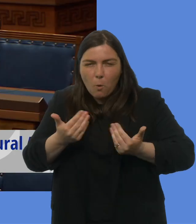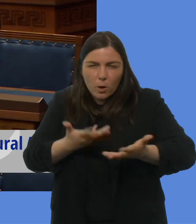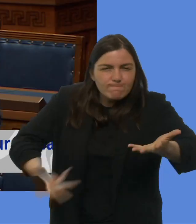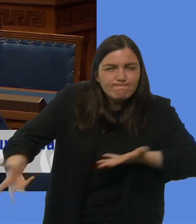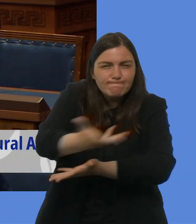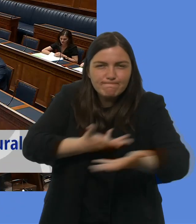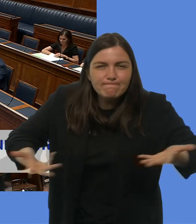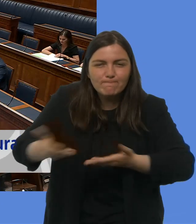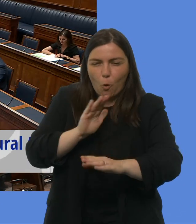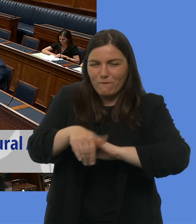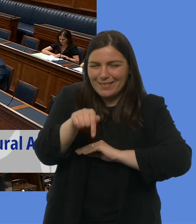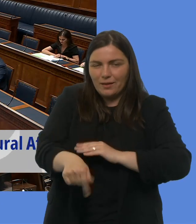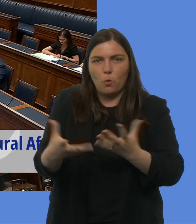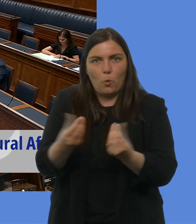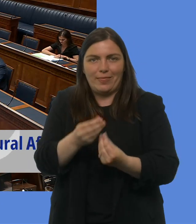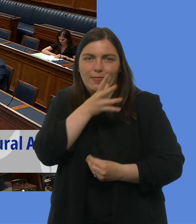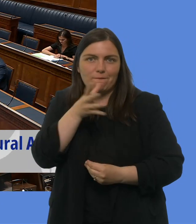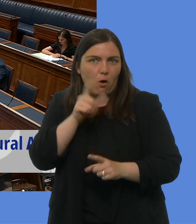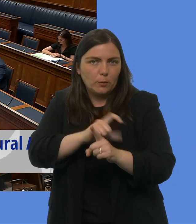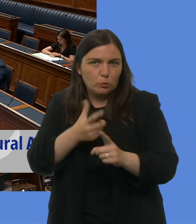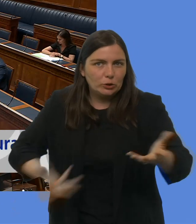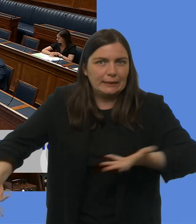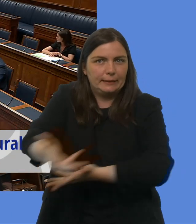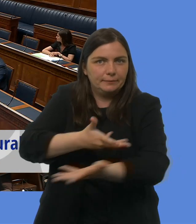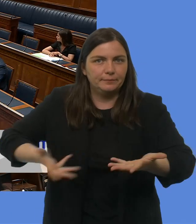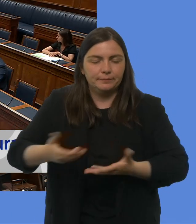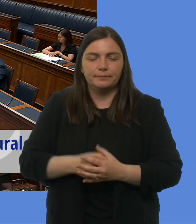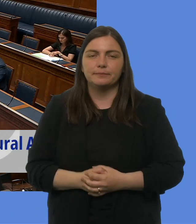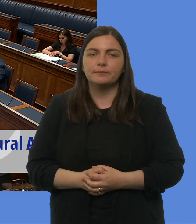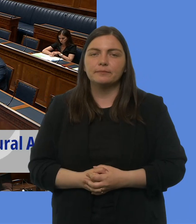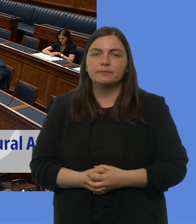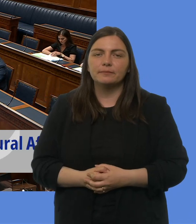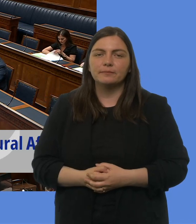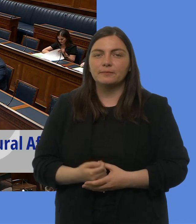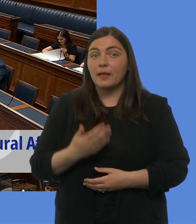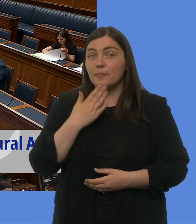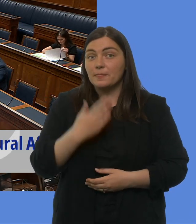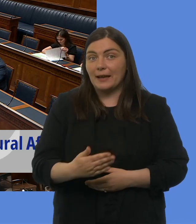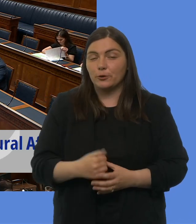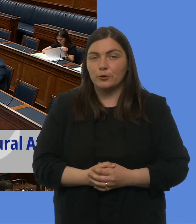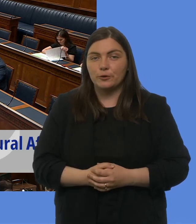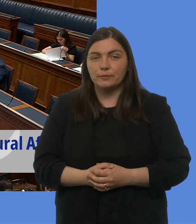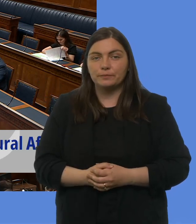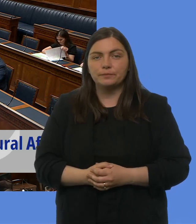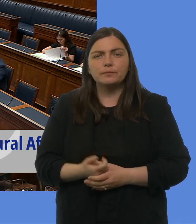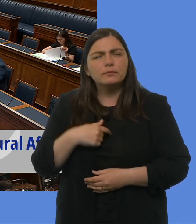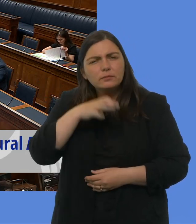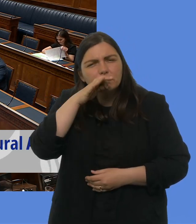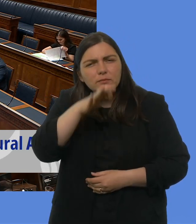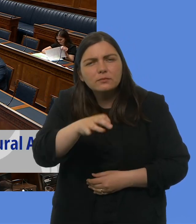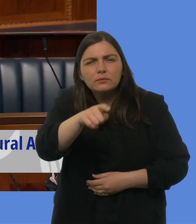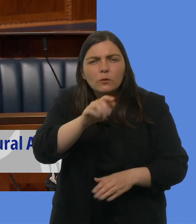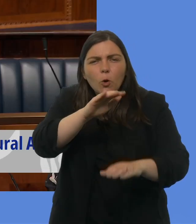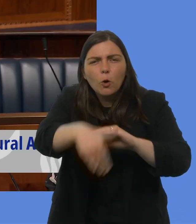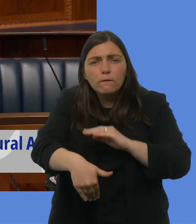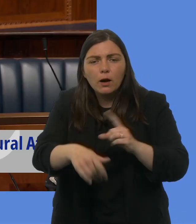on. Rick Murray. Thank you, Mr. Speaker, and thank you, the Minister. To ask the Minister how re-wetting peatlands can help control